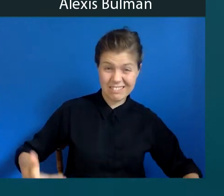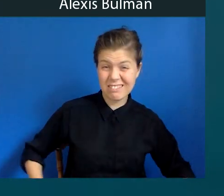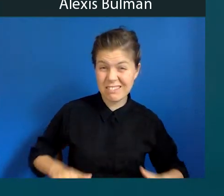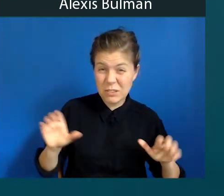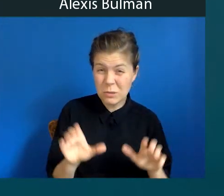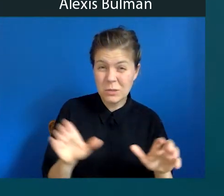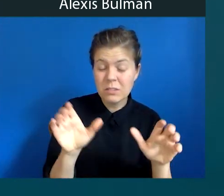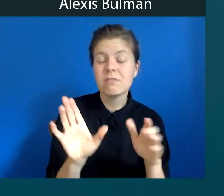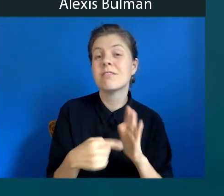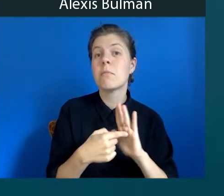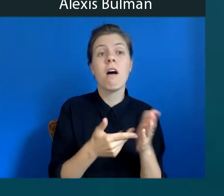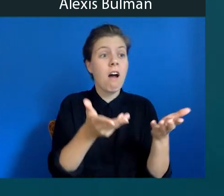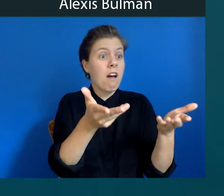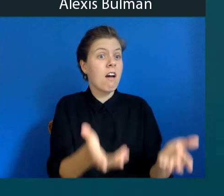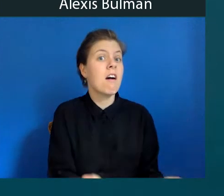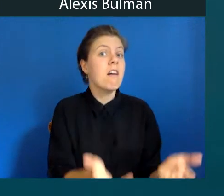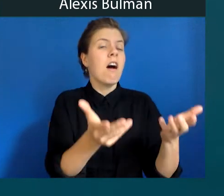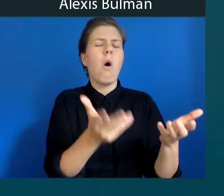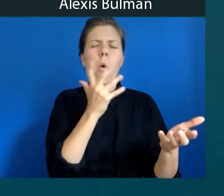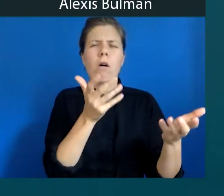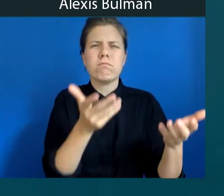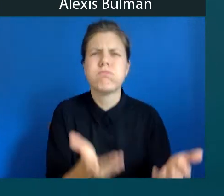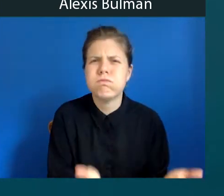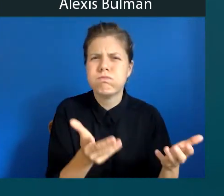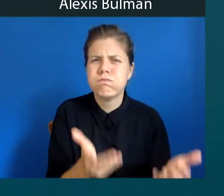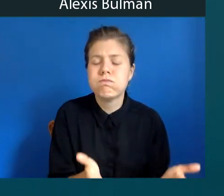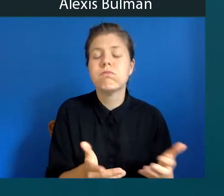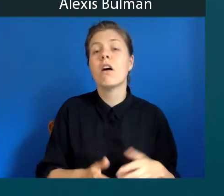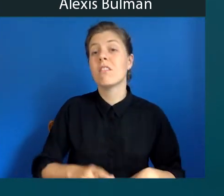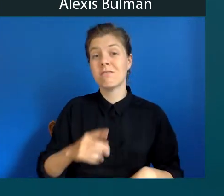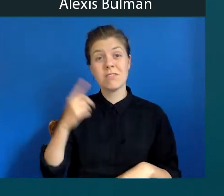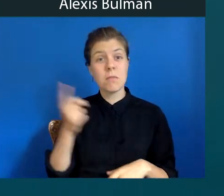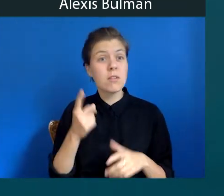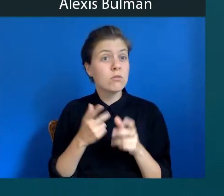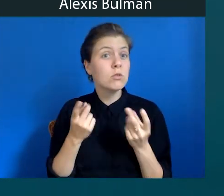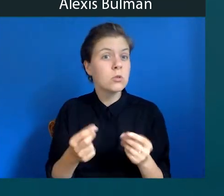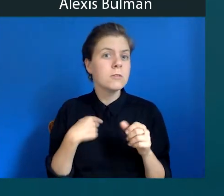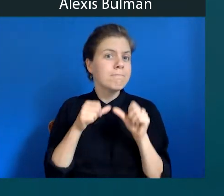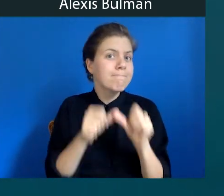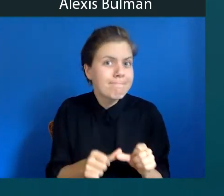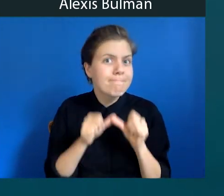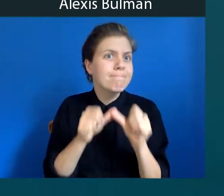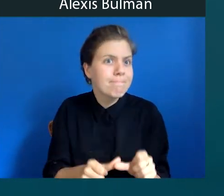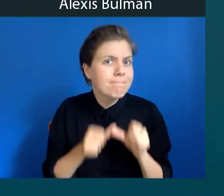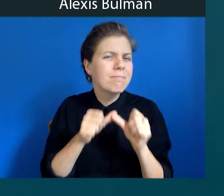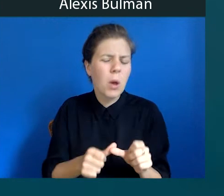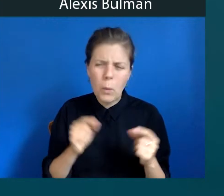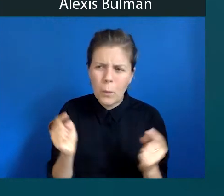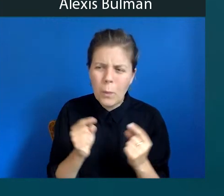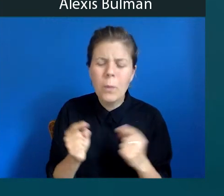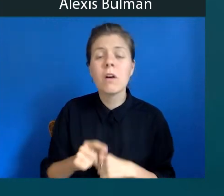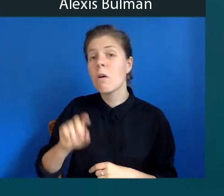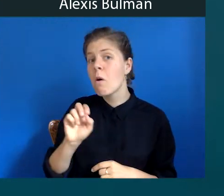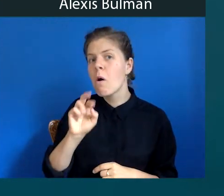too heavy, doing something for too long, or doing something in an awkward position. All of these things